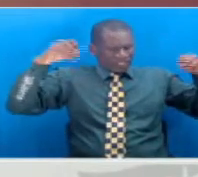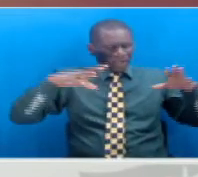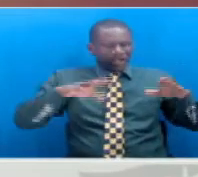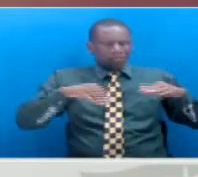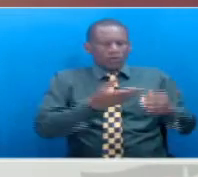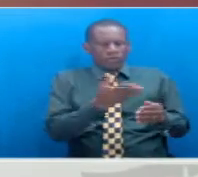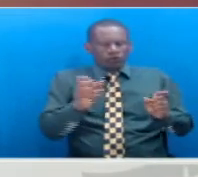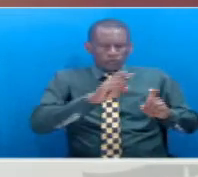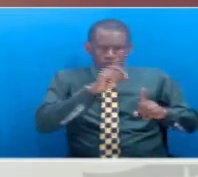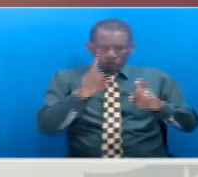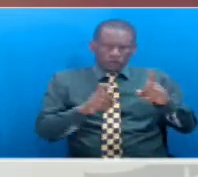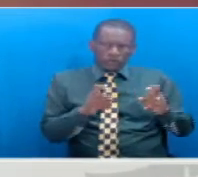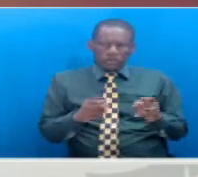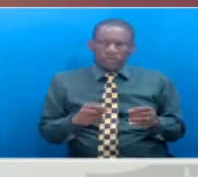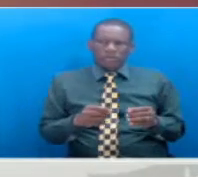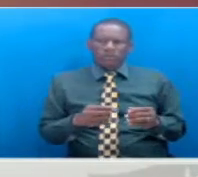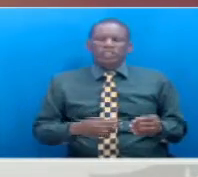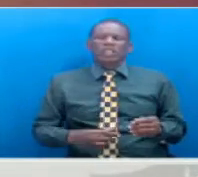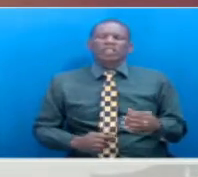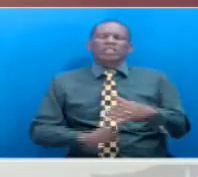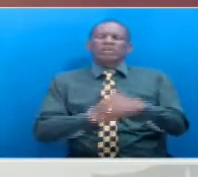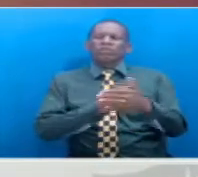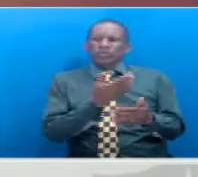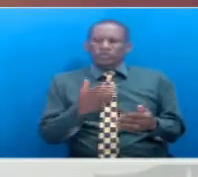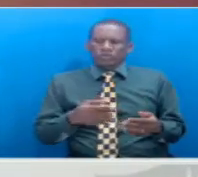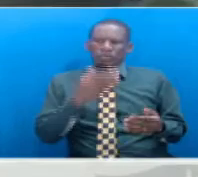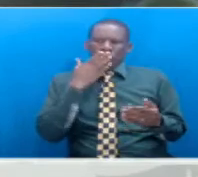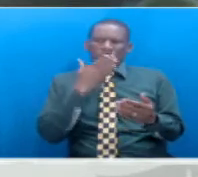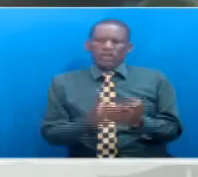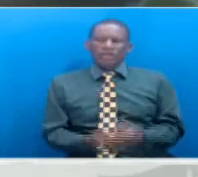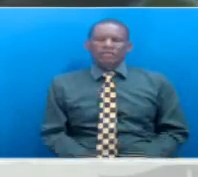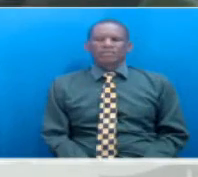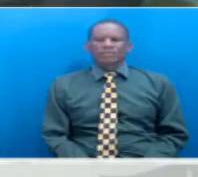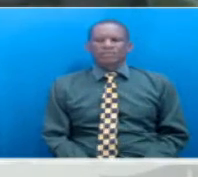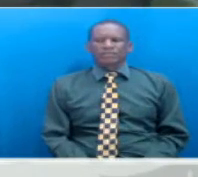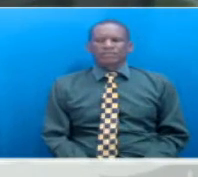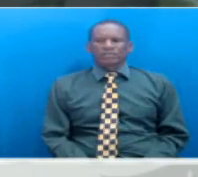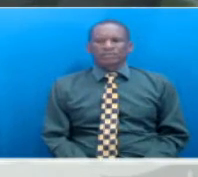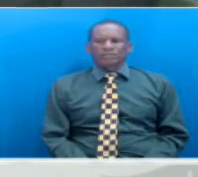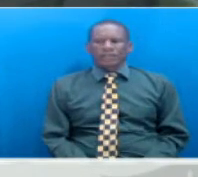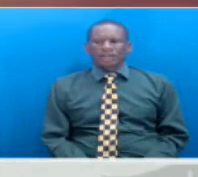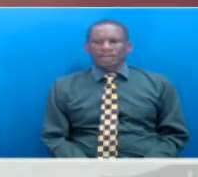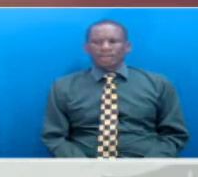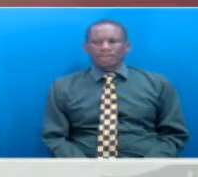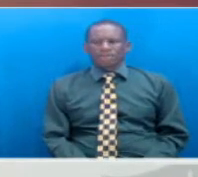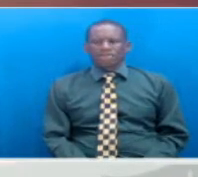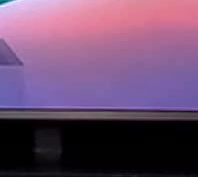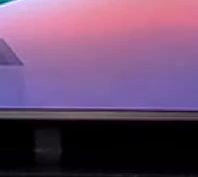those questions. Tunatembea na nyinyi. Asante sana. Asante sana. Thank you very much. All right.